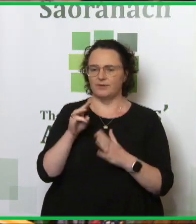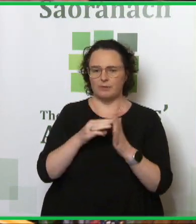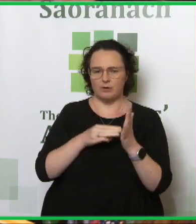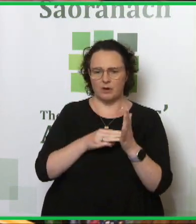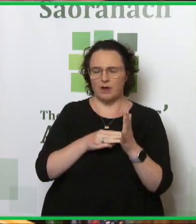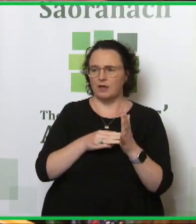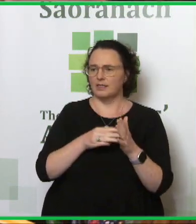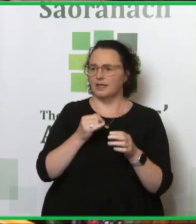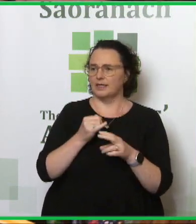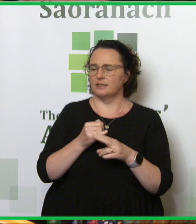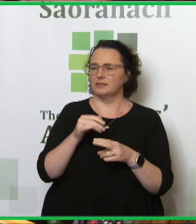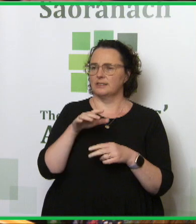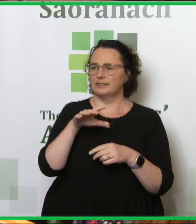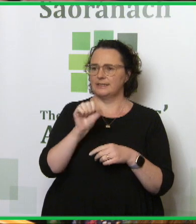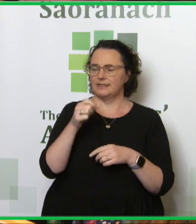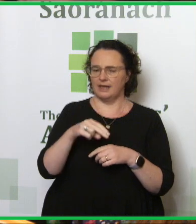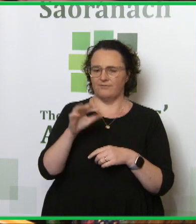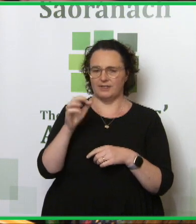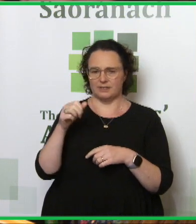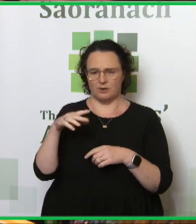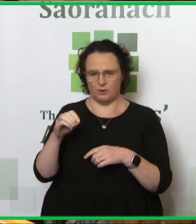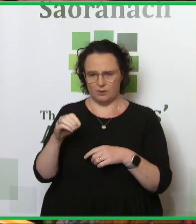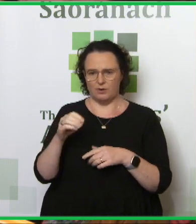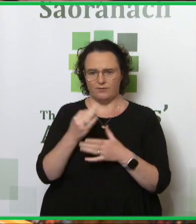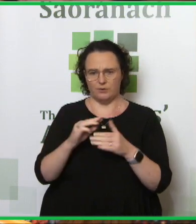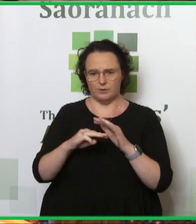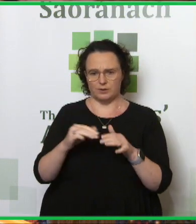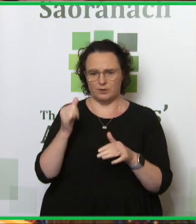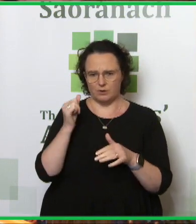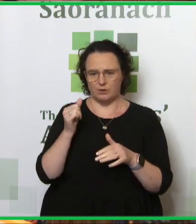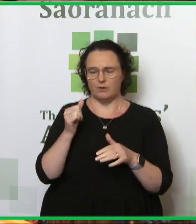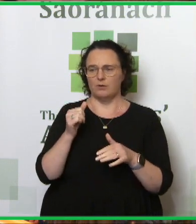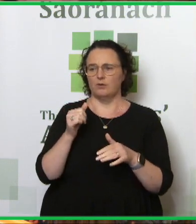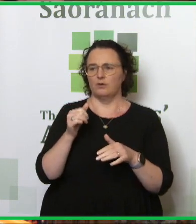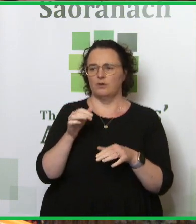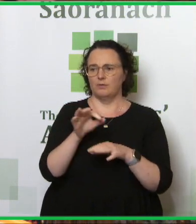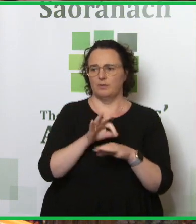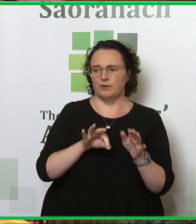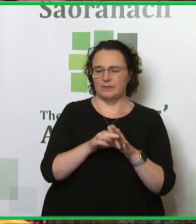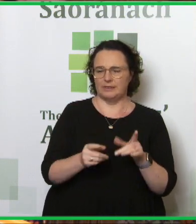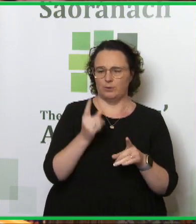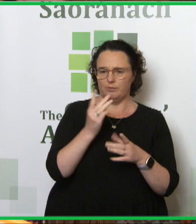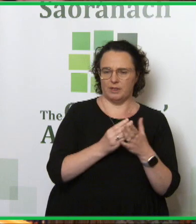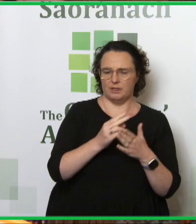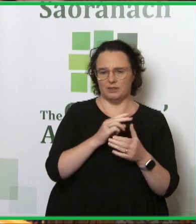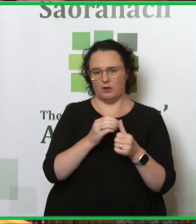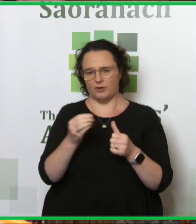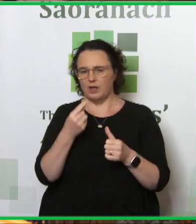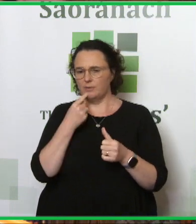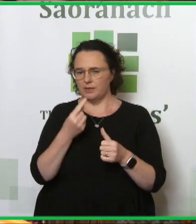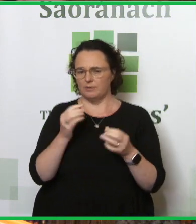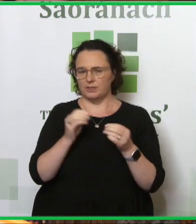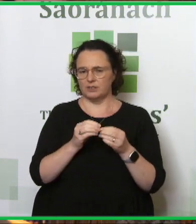few months ago, but talking about putting the cart before the horse, or that the government might pick one bit and not the other, where it outlined